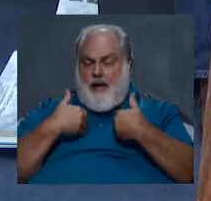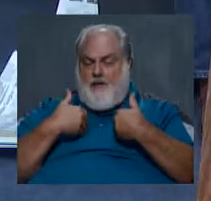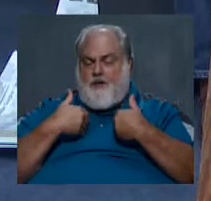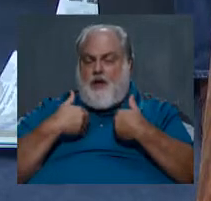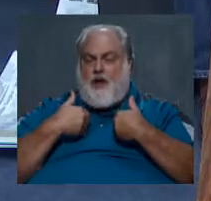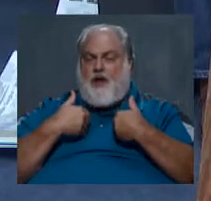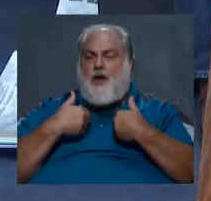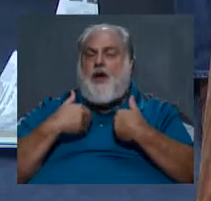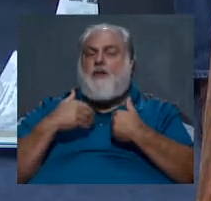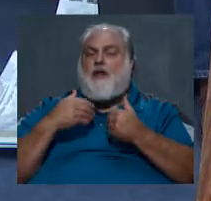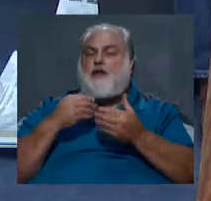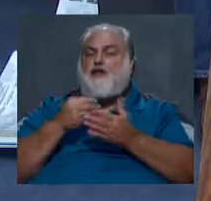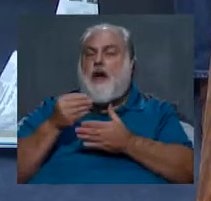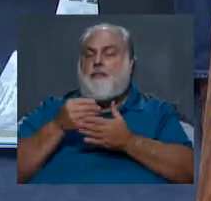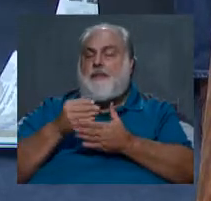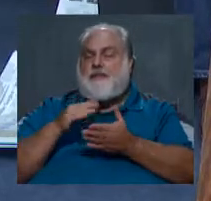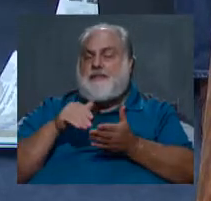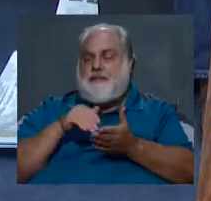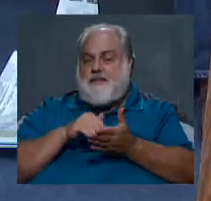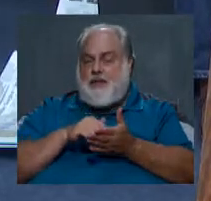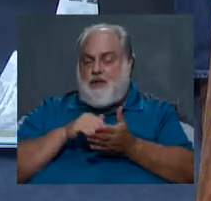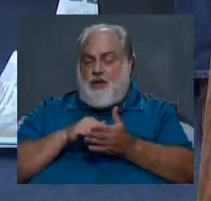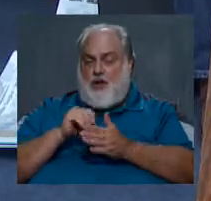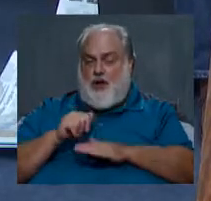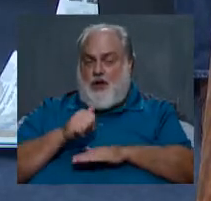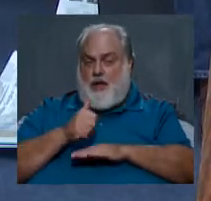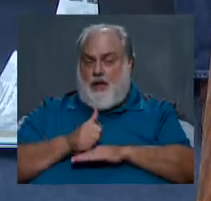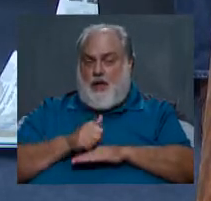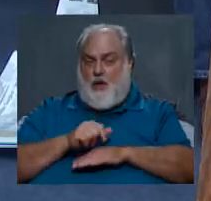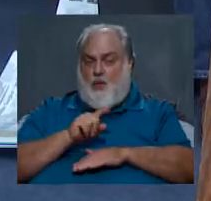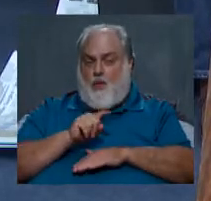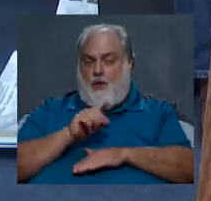23,000 square foot retail center located at